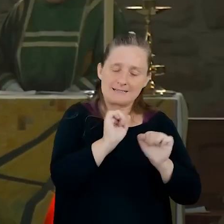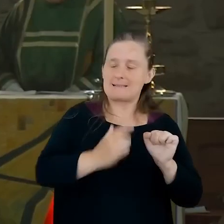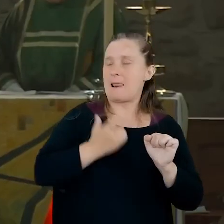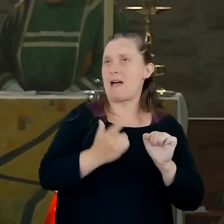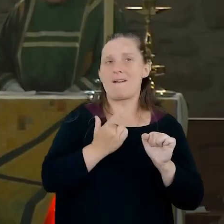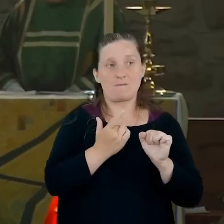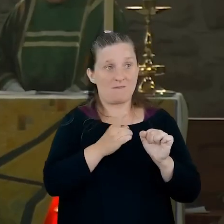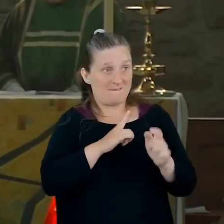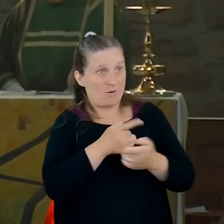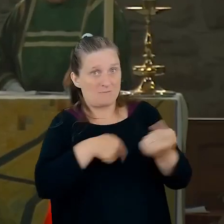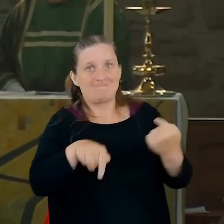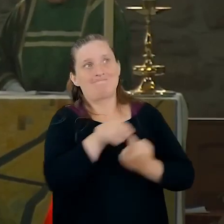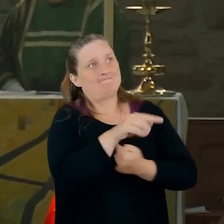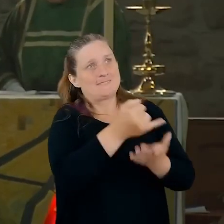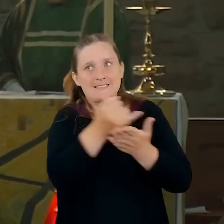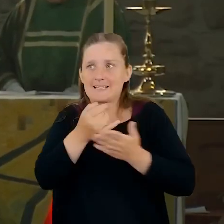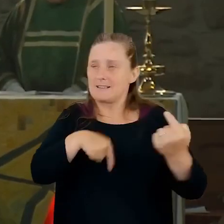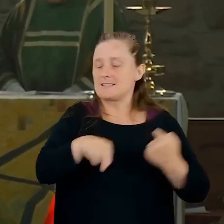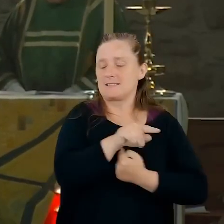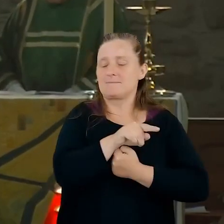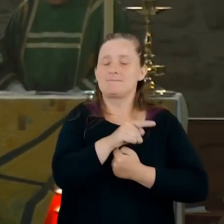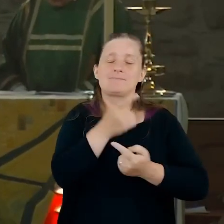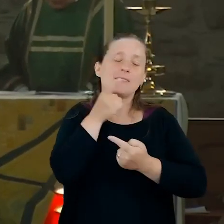he opened wide his arms on the cross.